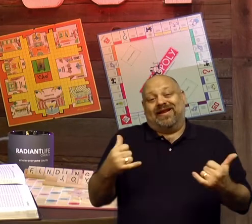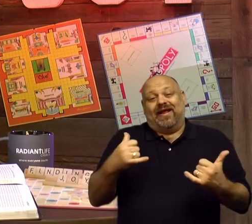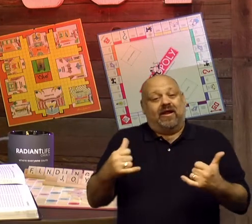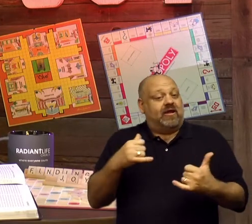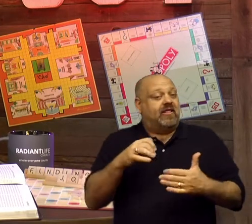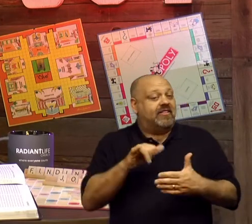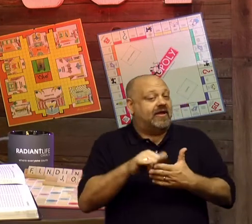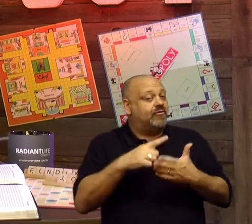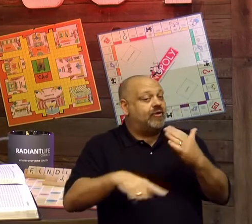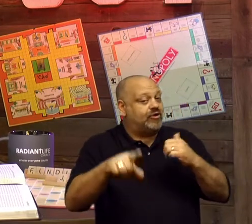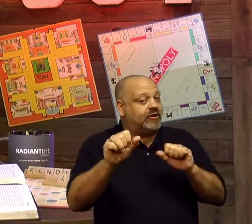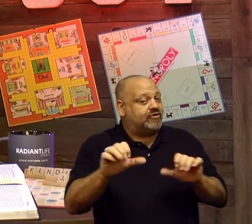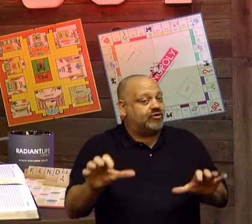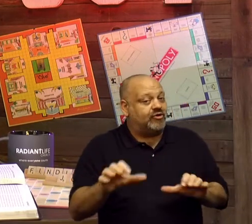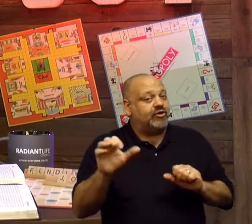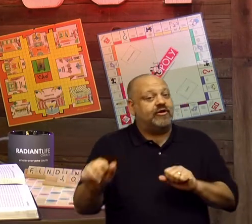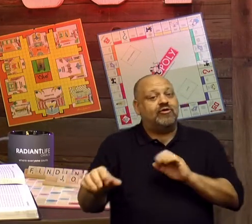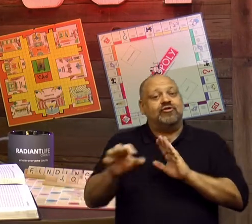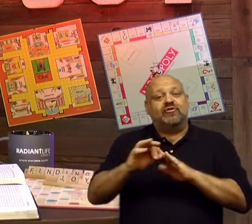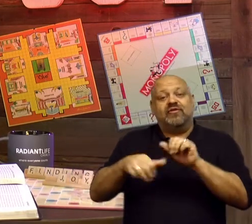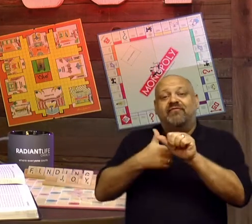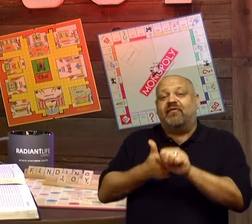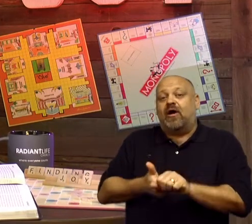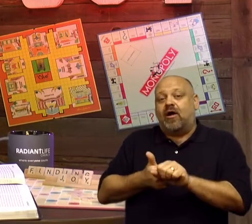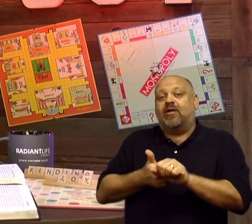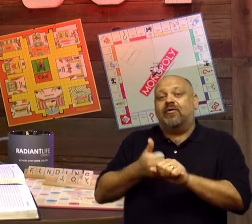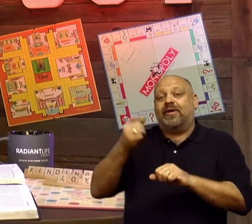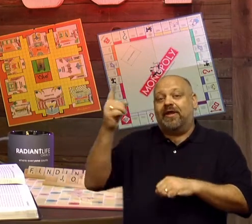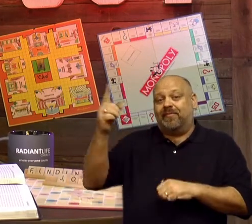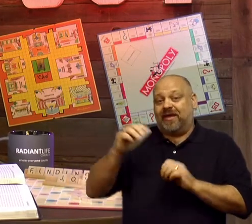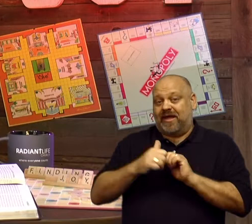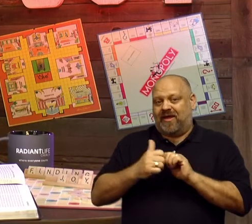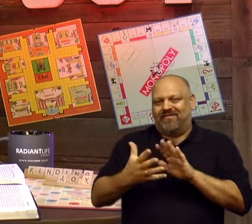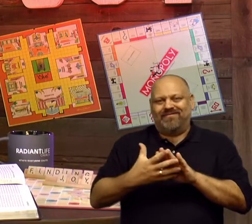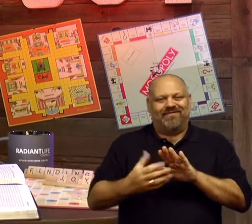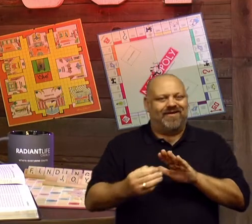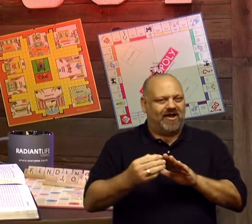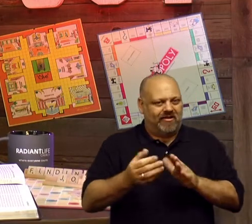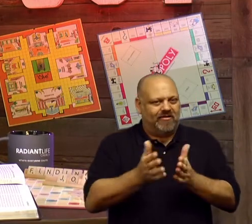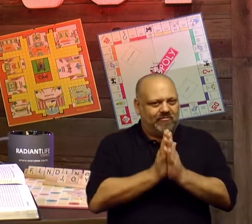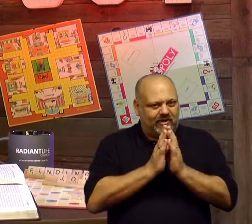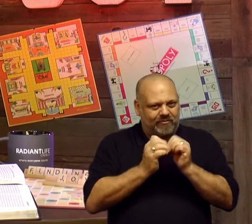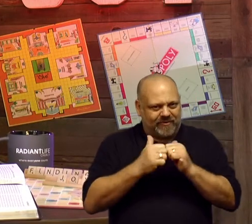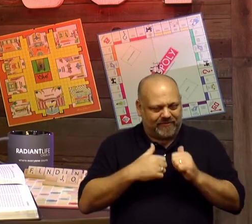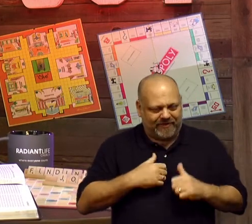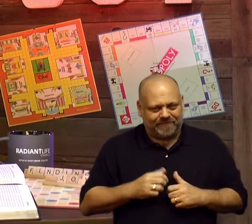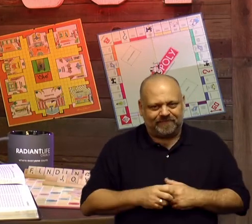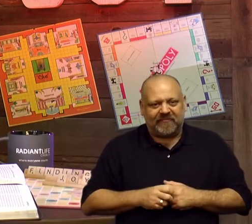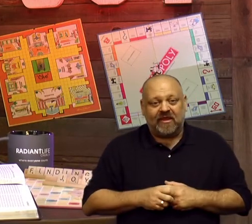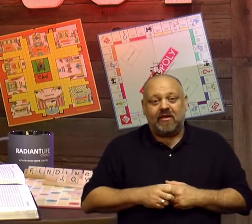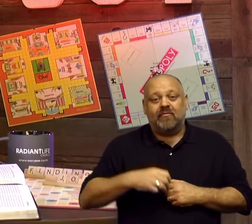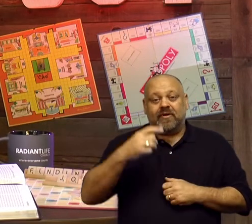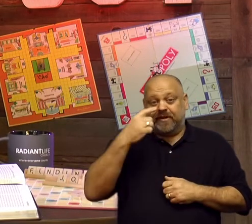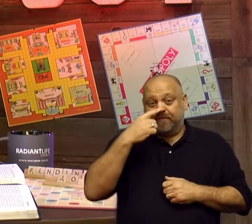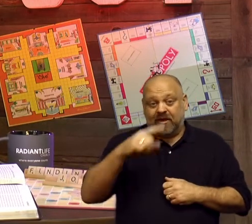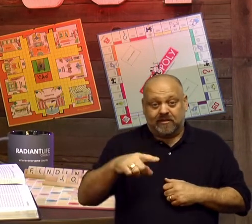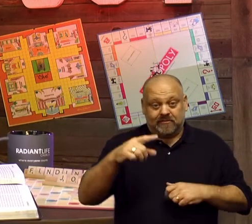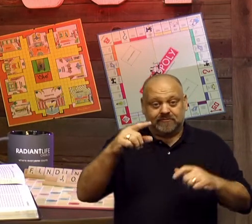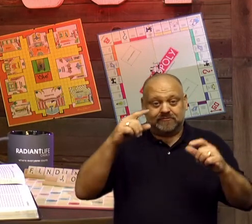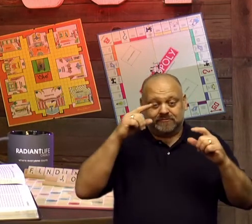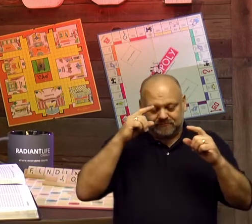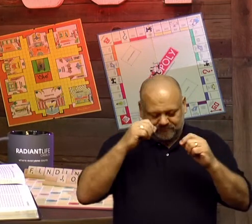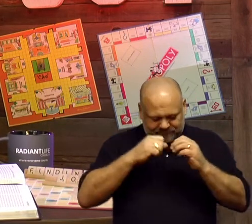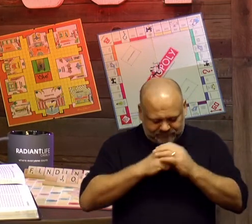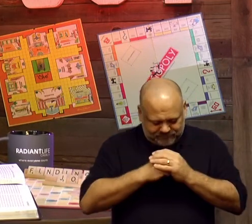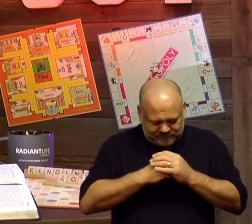And today, that's what you can do. You can choose to follow him by repeating this simple prayer with me. Would you close your